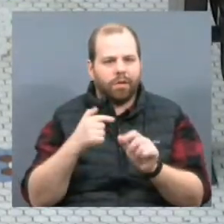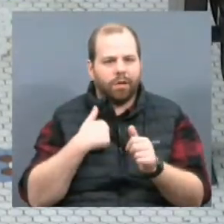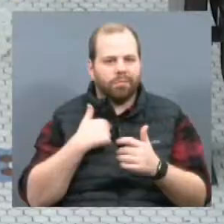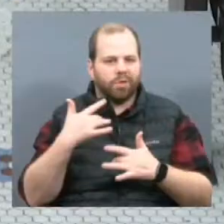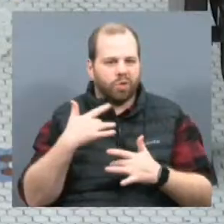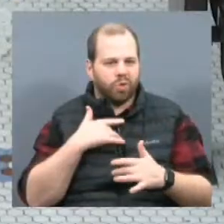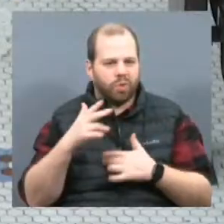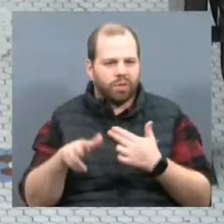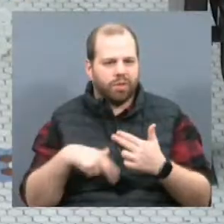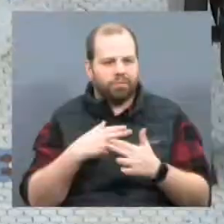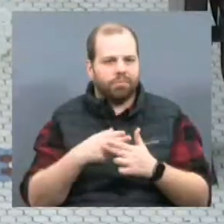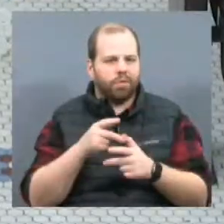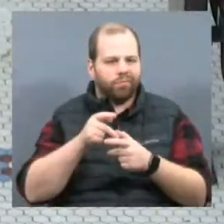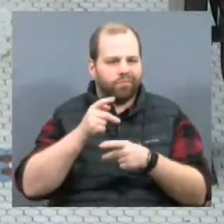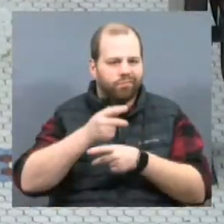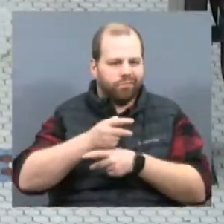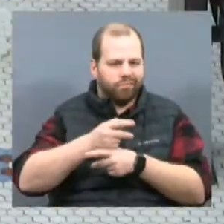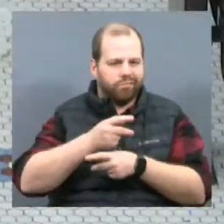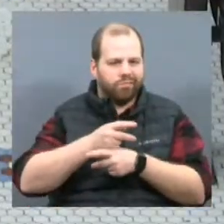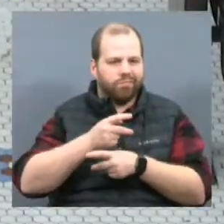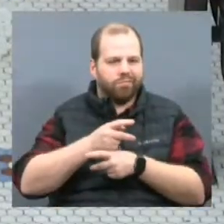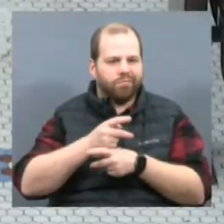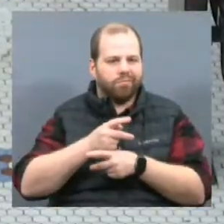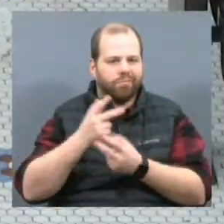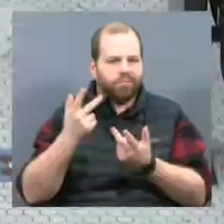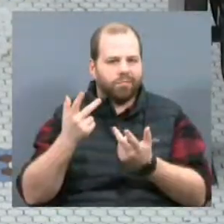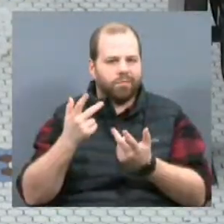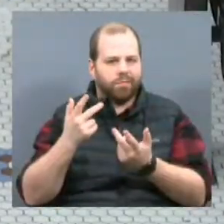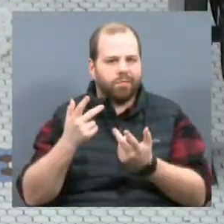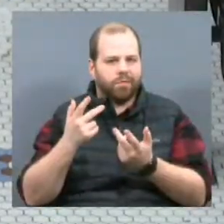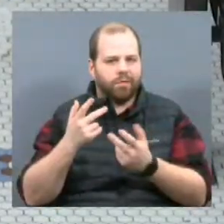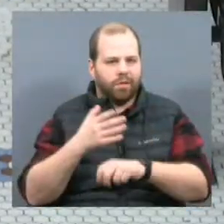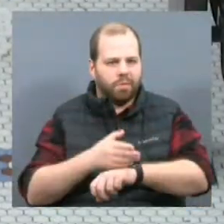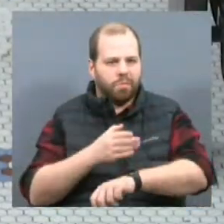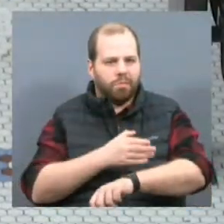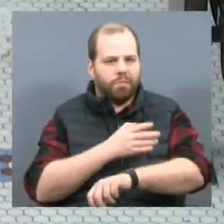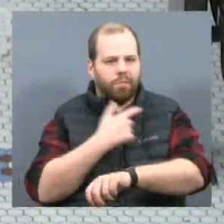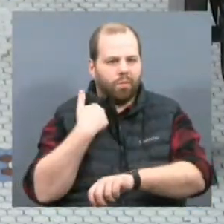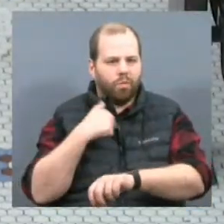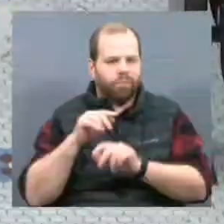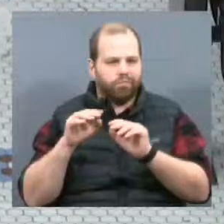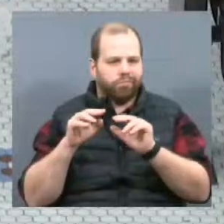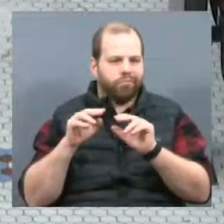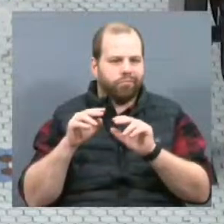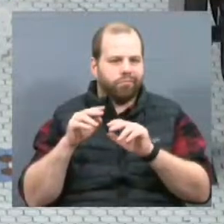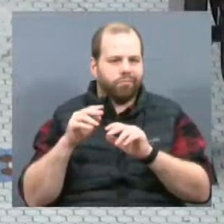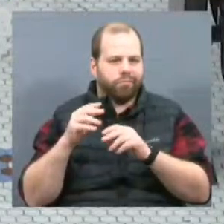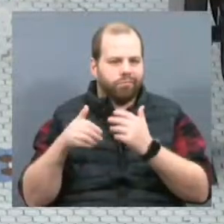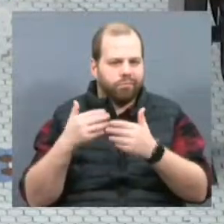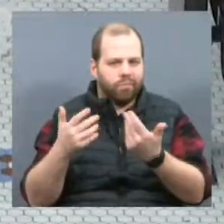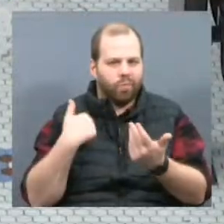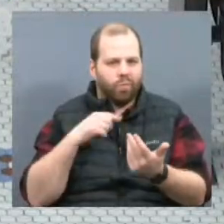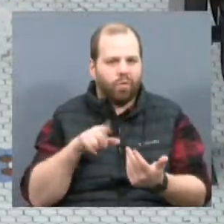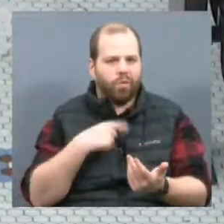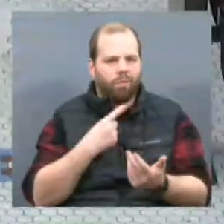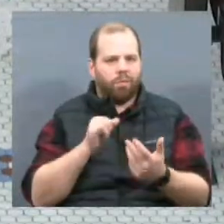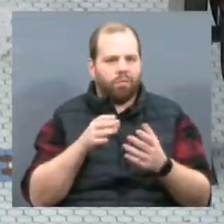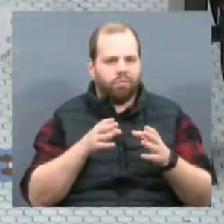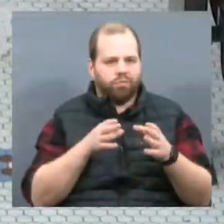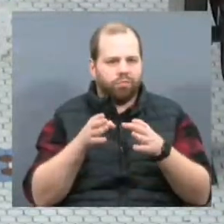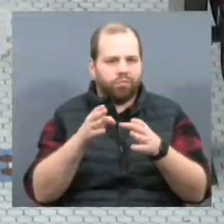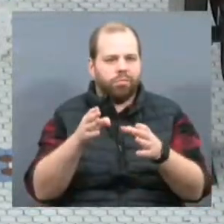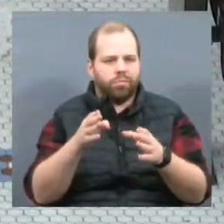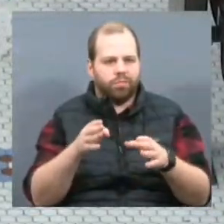the, maintaining the progress that we've made out there, because we're the only ones. The only one on the whole road, all the way